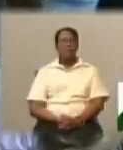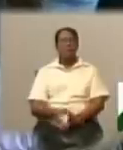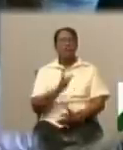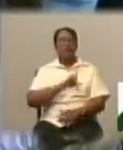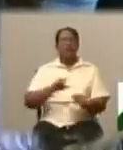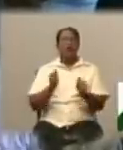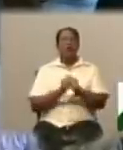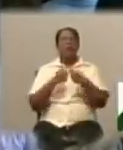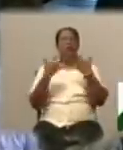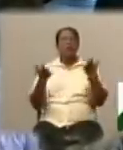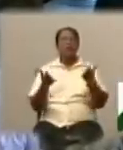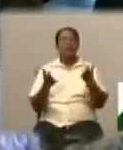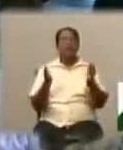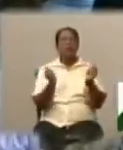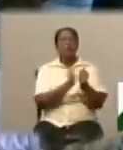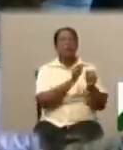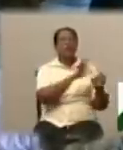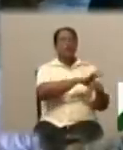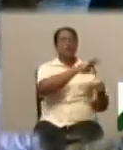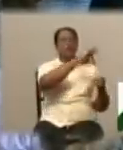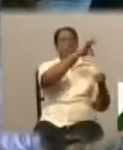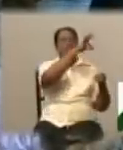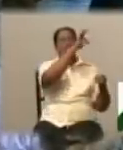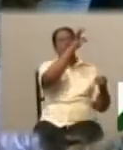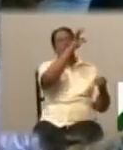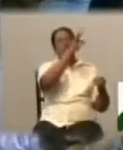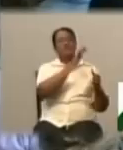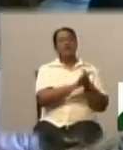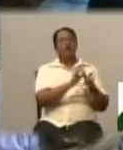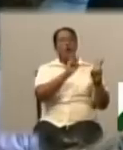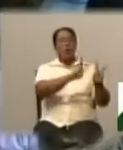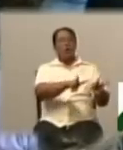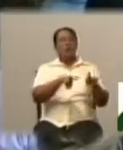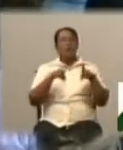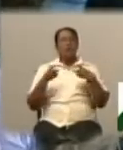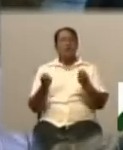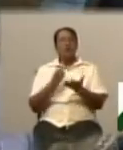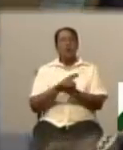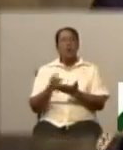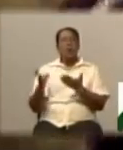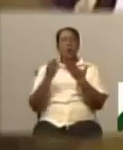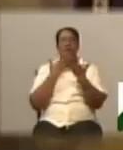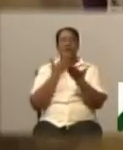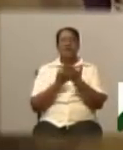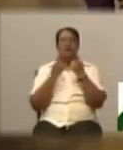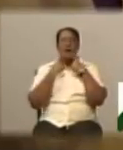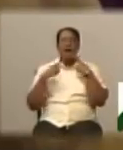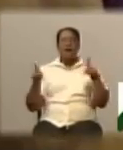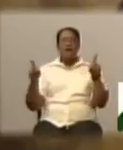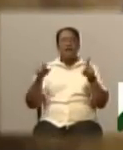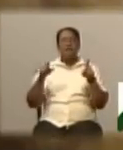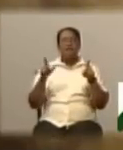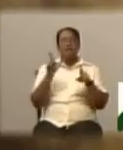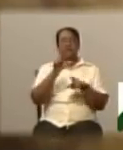The Lord be with you. And with your spirit. A reading from the Holy Gospel according to Luke.